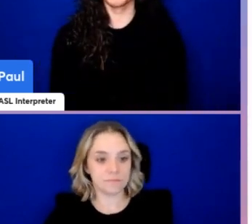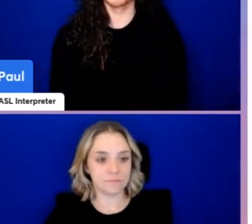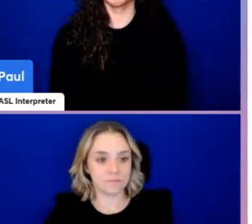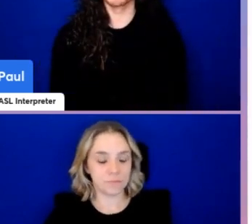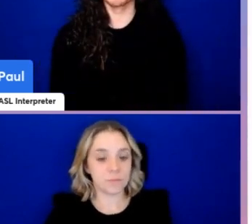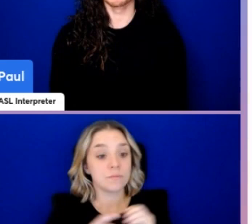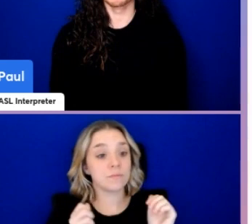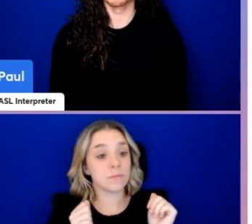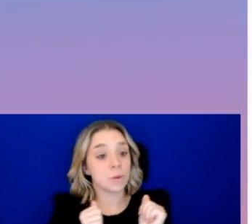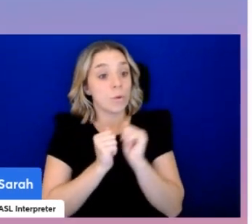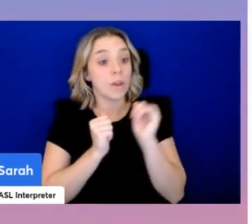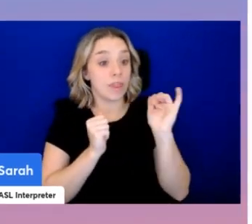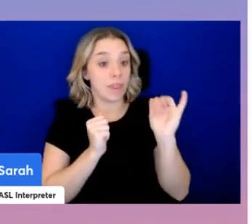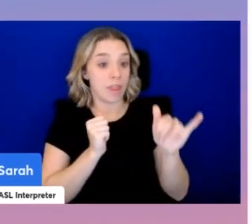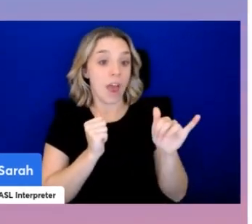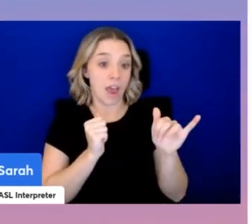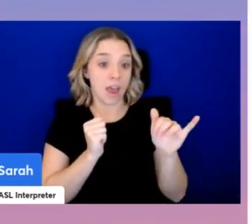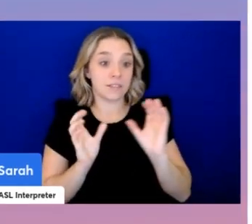So with that blank configuration,